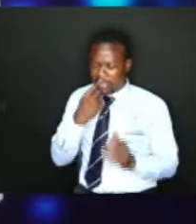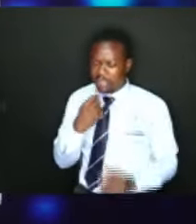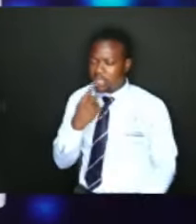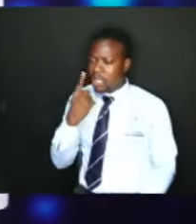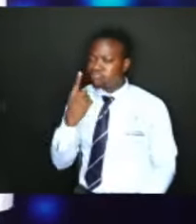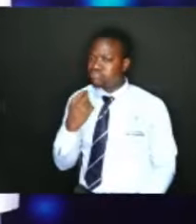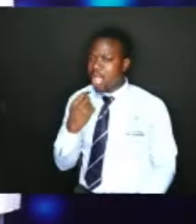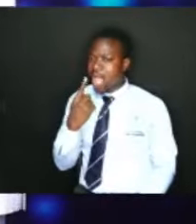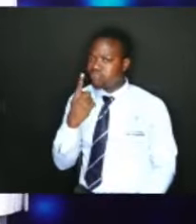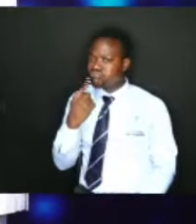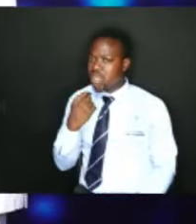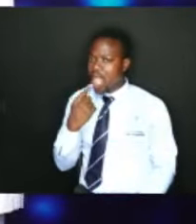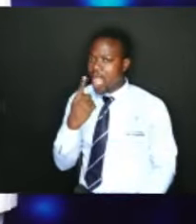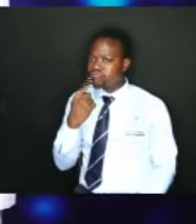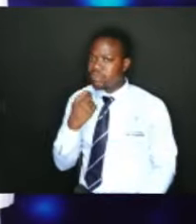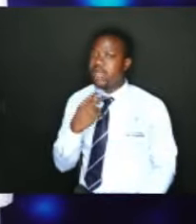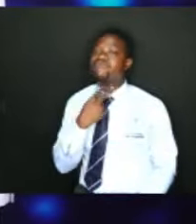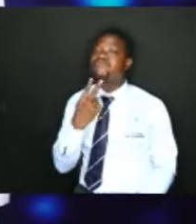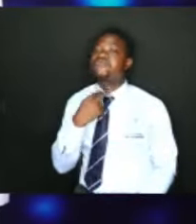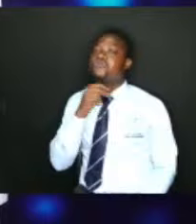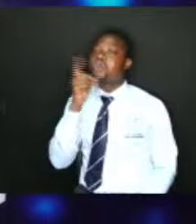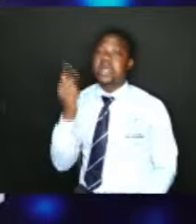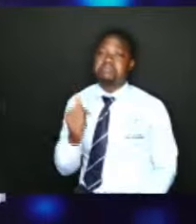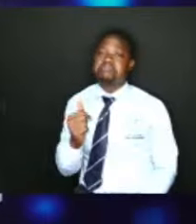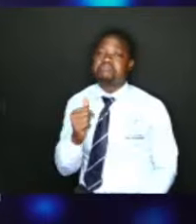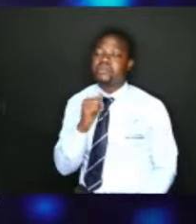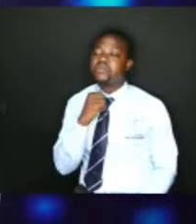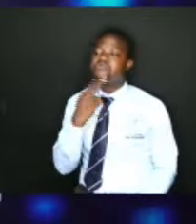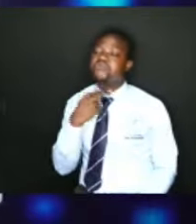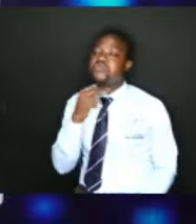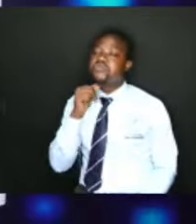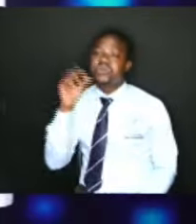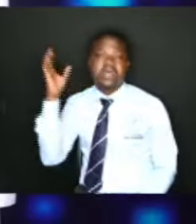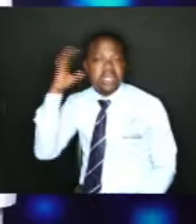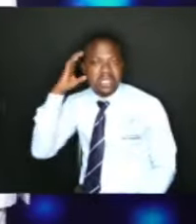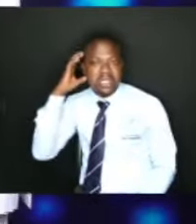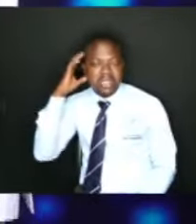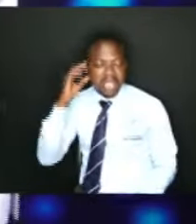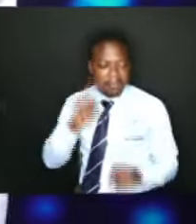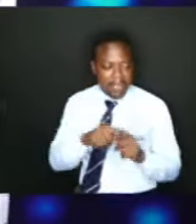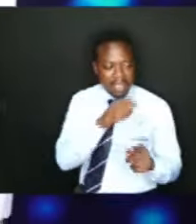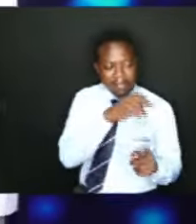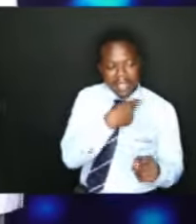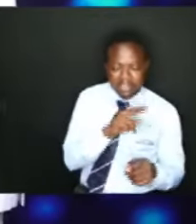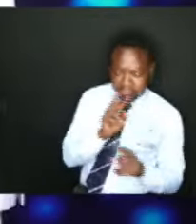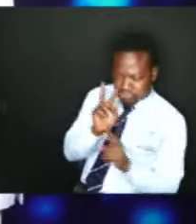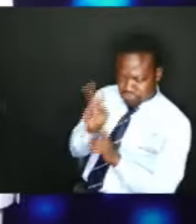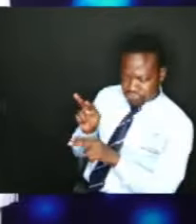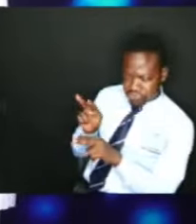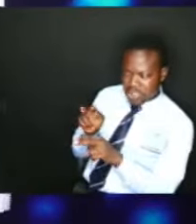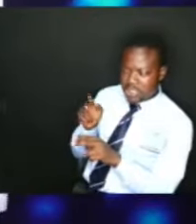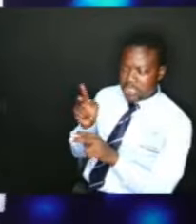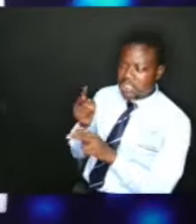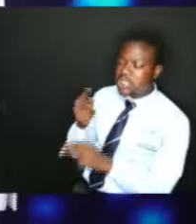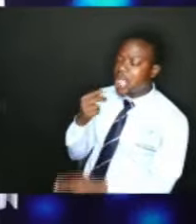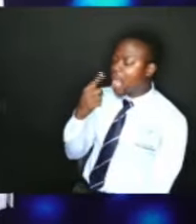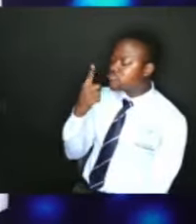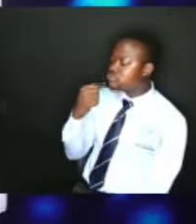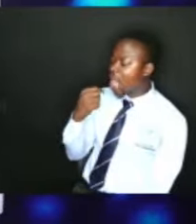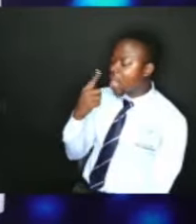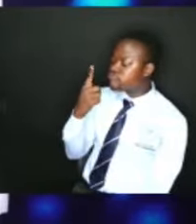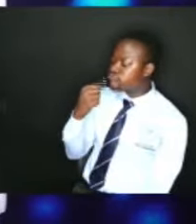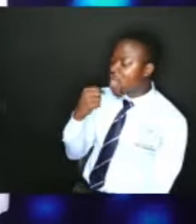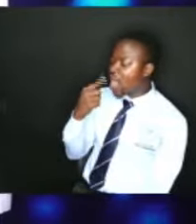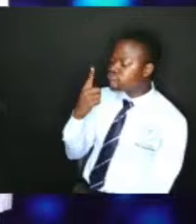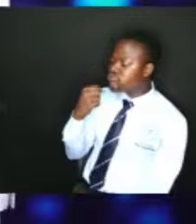her voice was not heard. Eli thought she was drunk. Na hana rekasa na kume muno